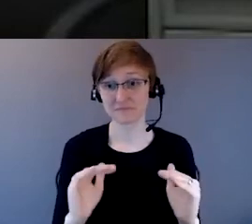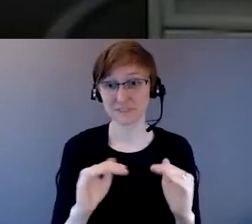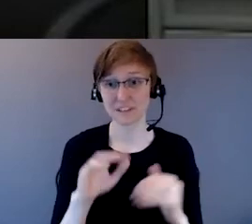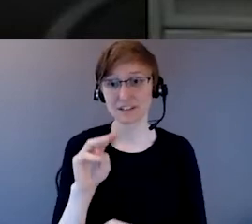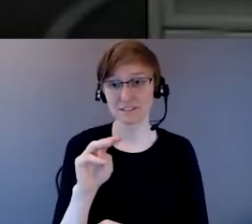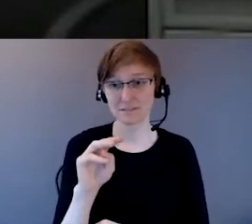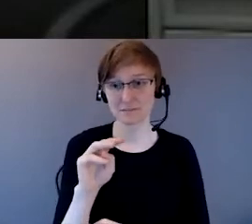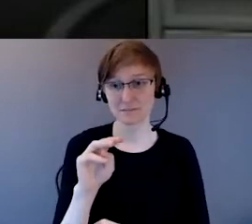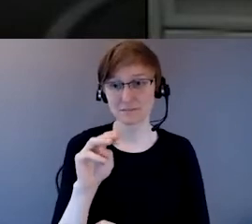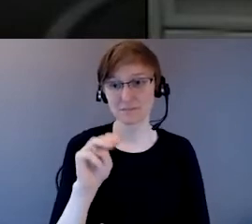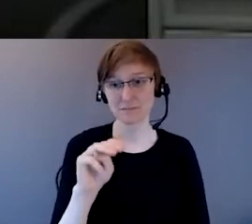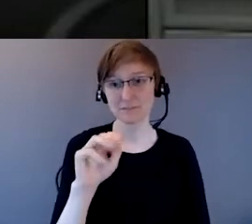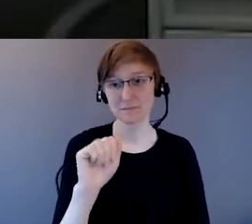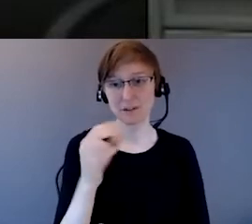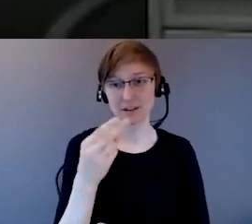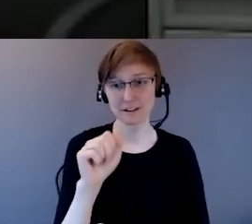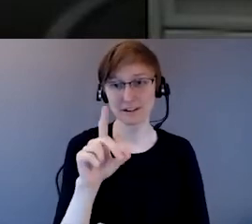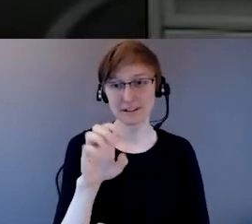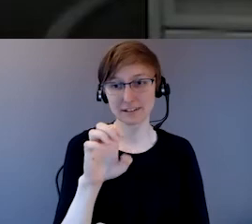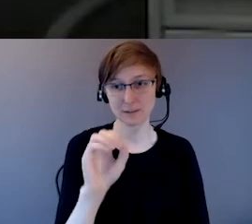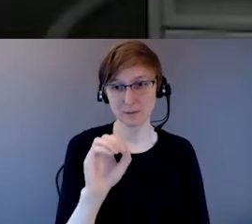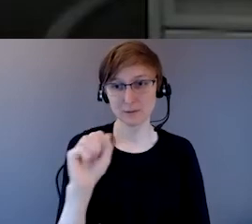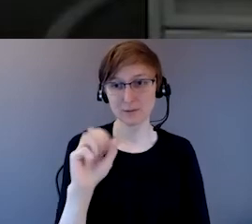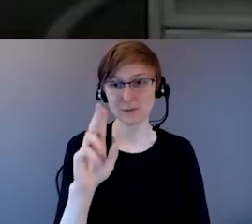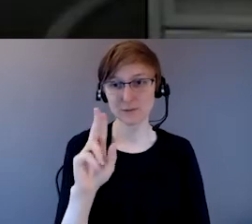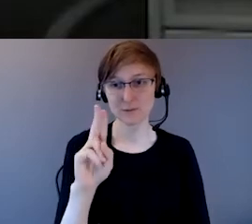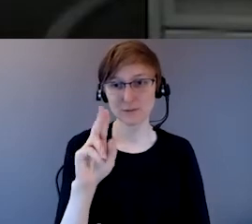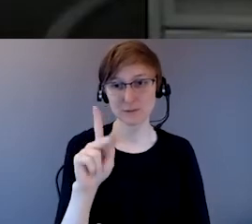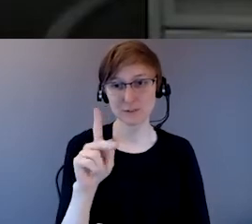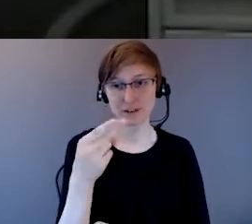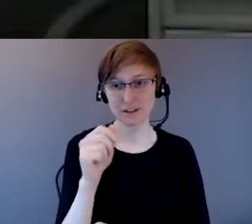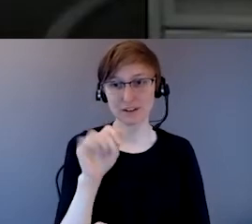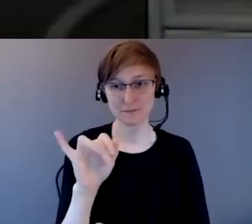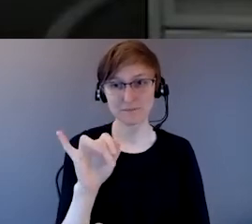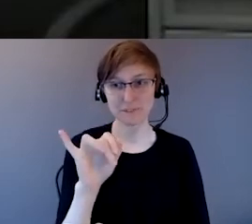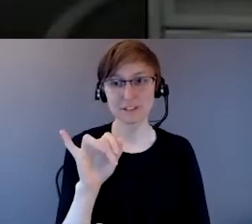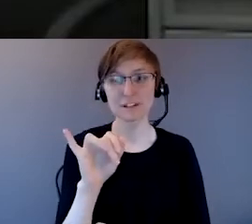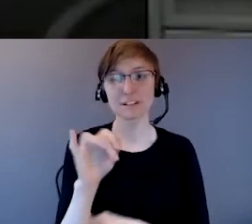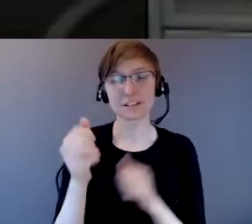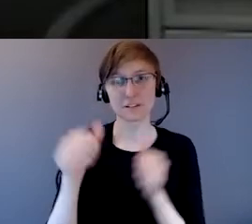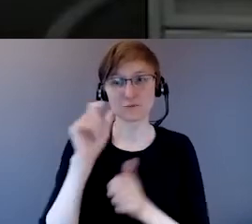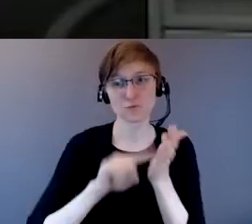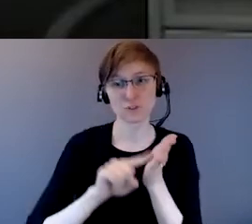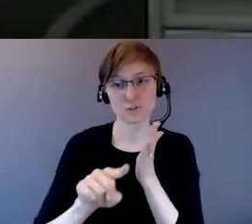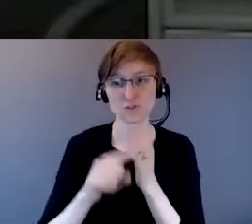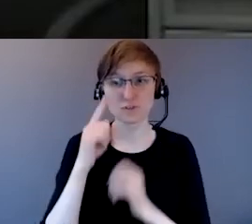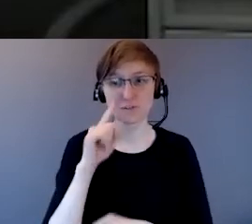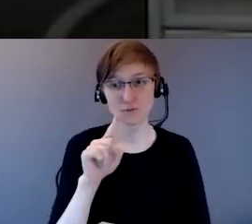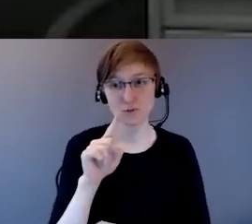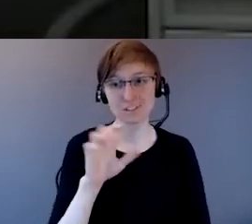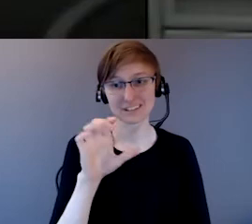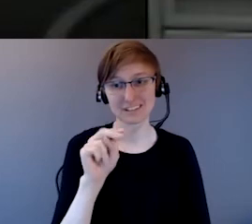short. Dr. Sukhai is the world's first generally blind biomedical research scientist. Prior to his